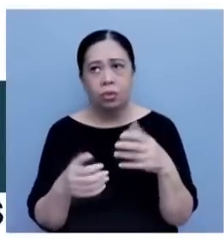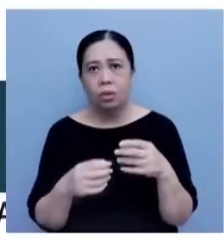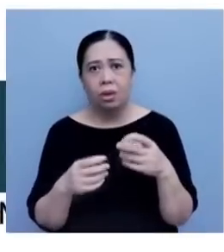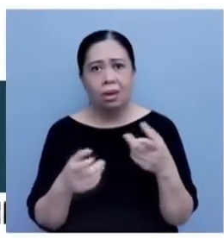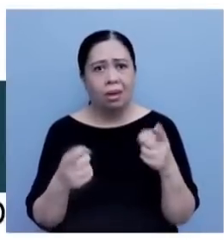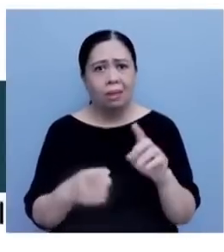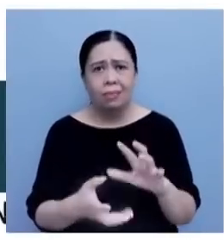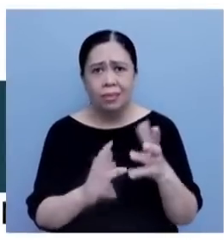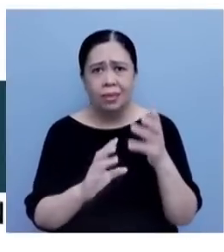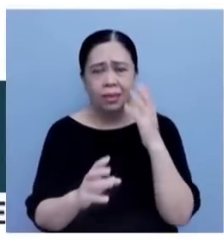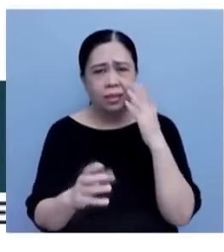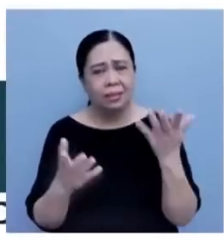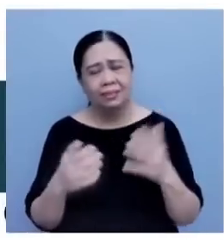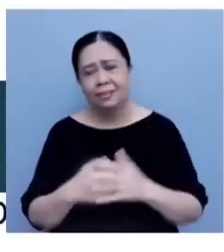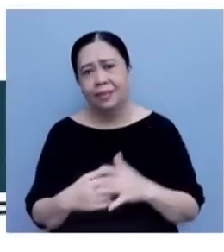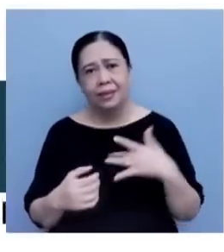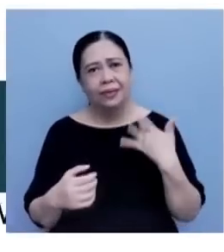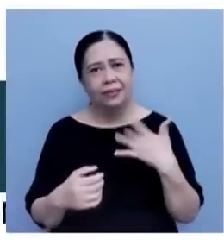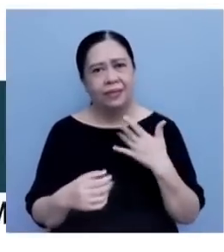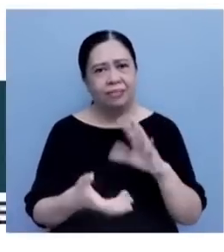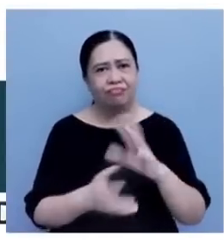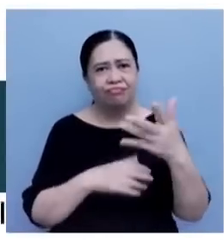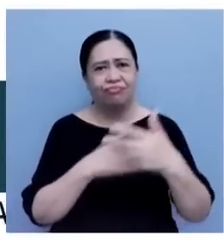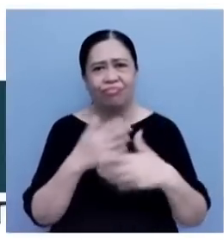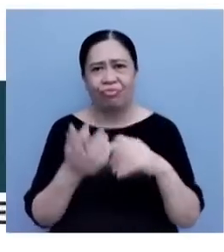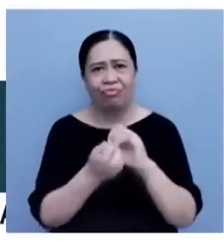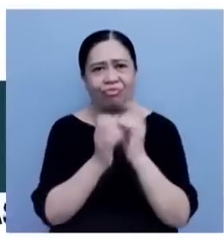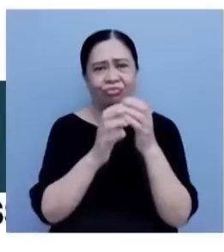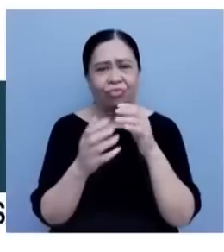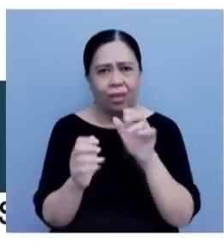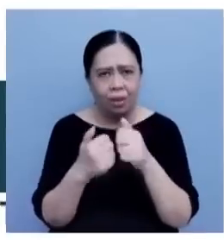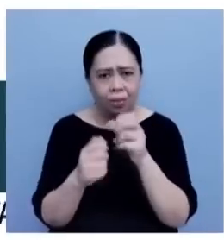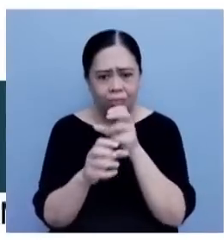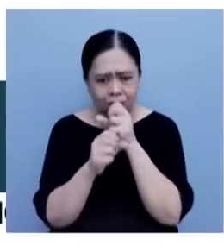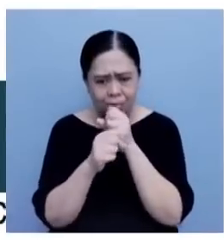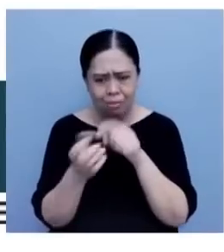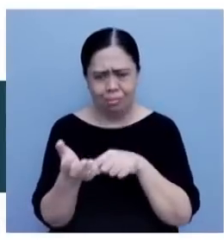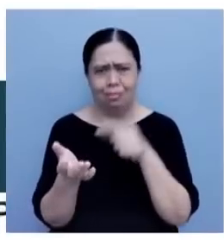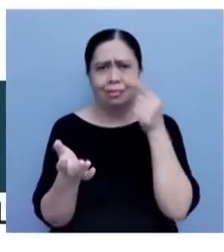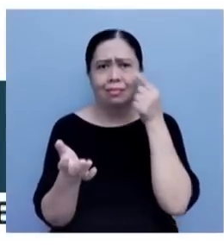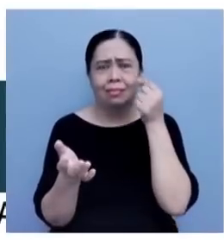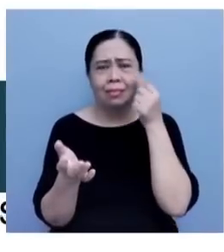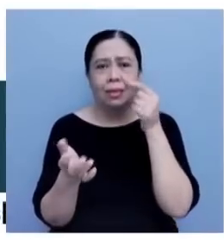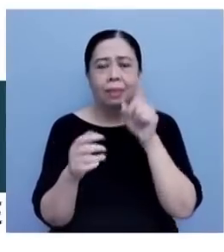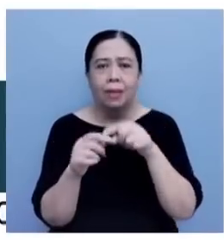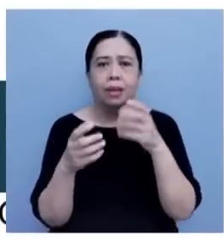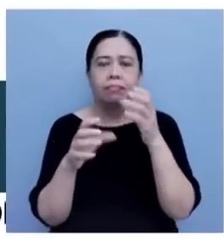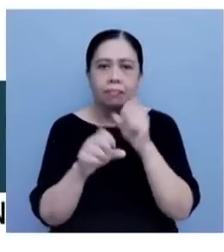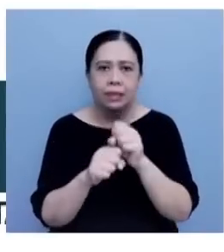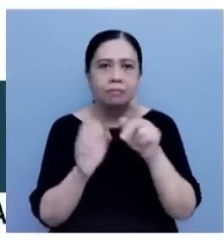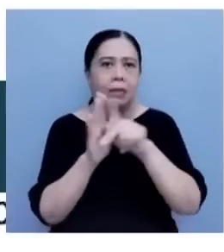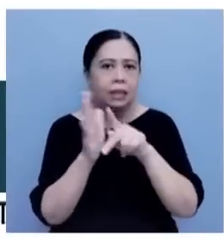think it's already going out of hand today, but we should adopt policies to